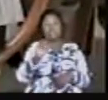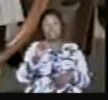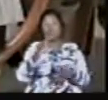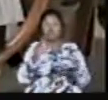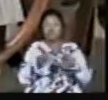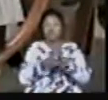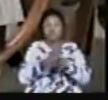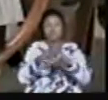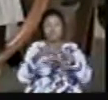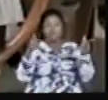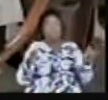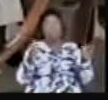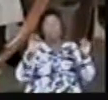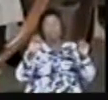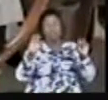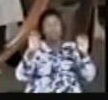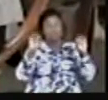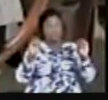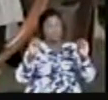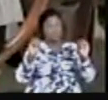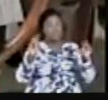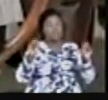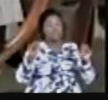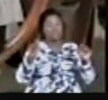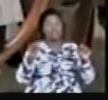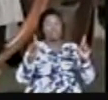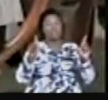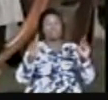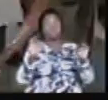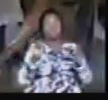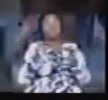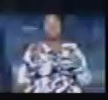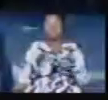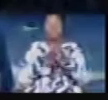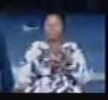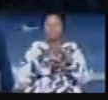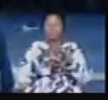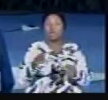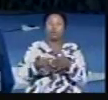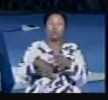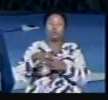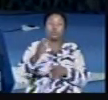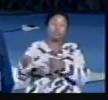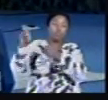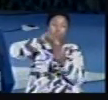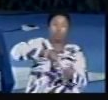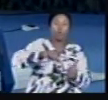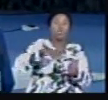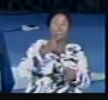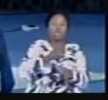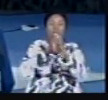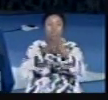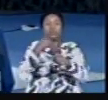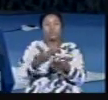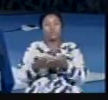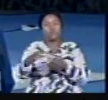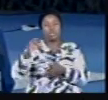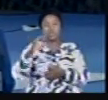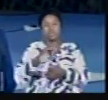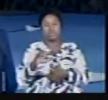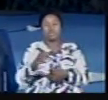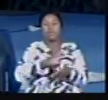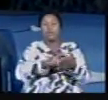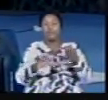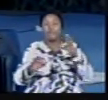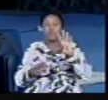out the gift of the Holy Ghost. Verse 46, for they